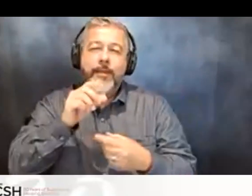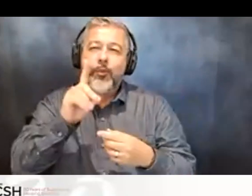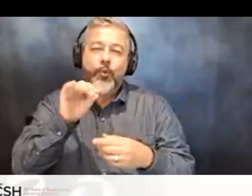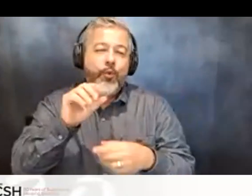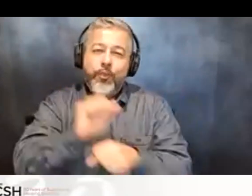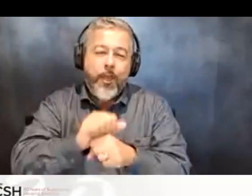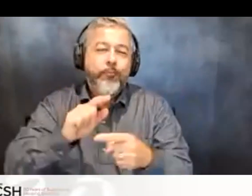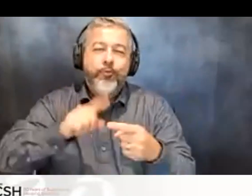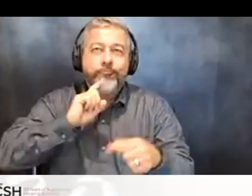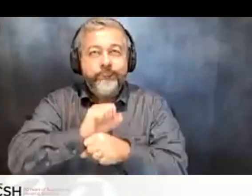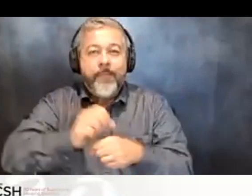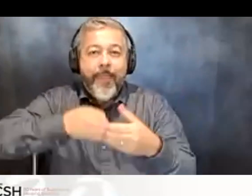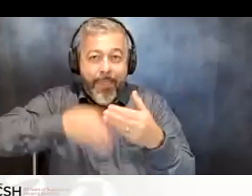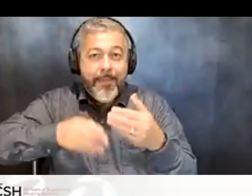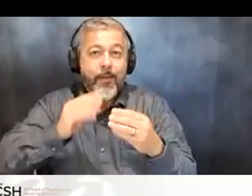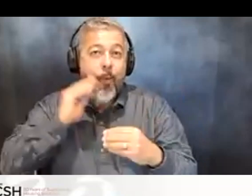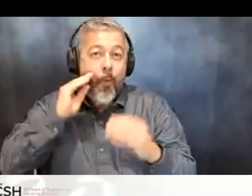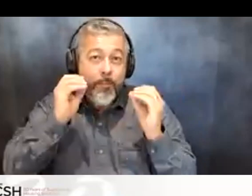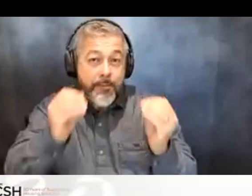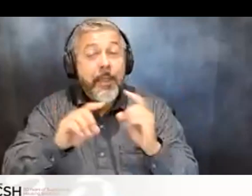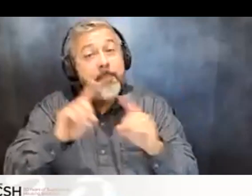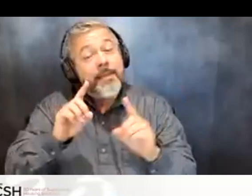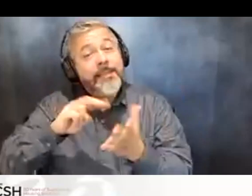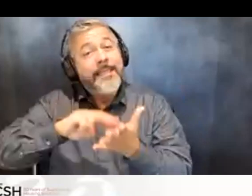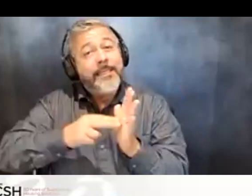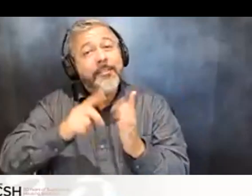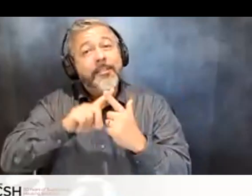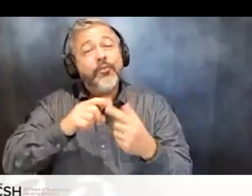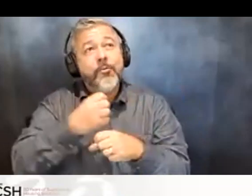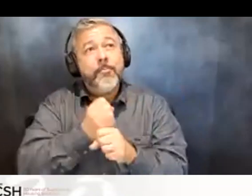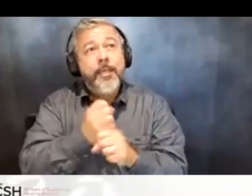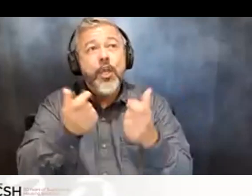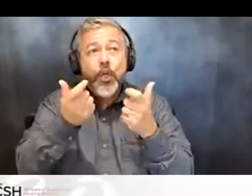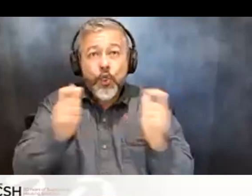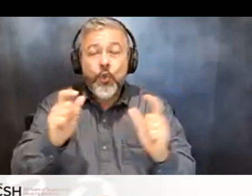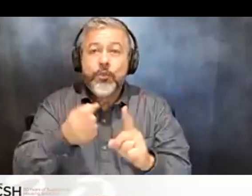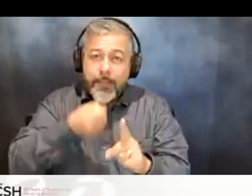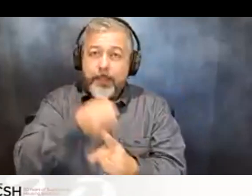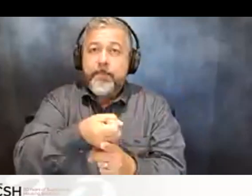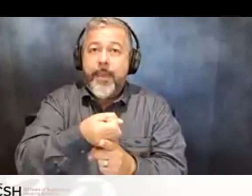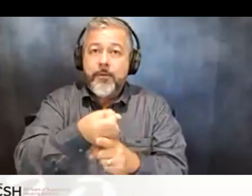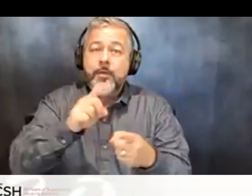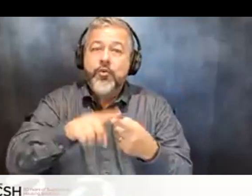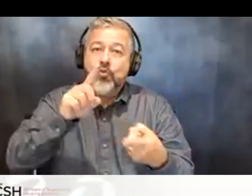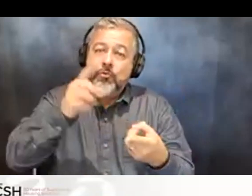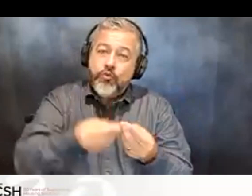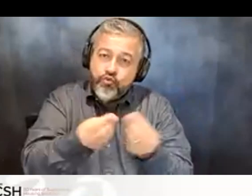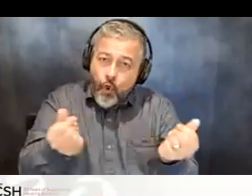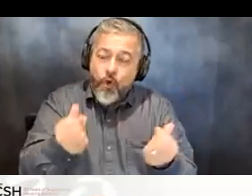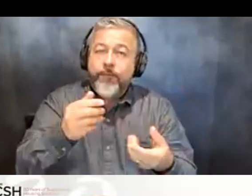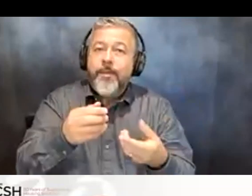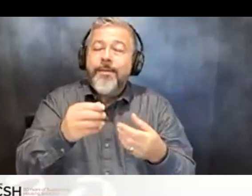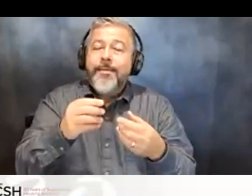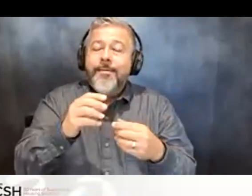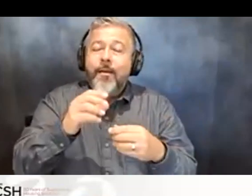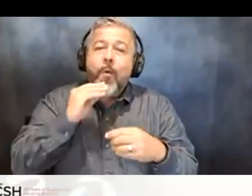but they are intended to make a huge dent in ending or solving homelessness among older adults, which is the fastest